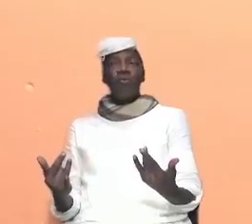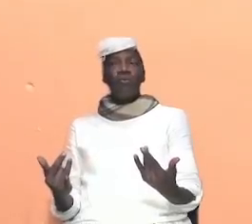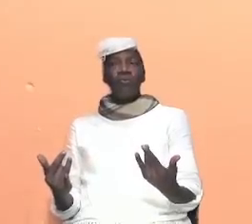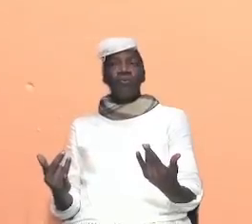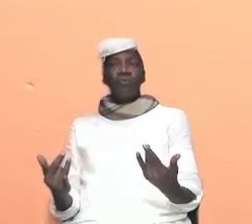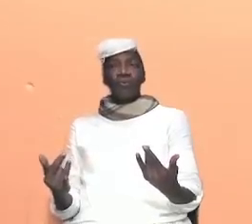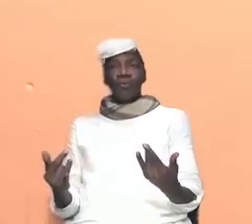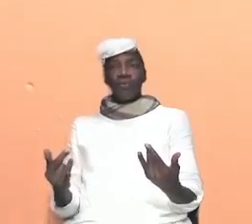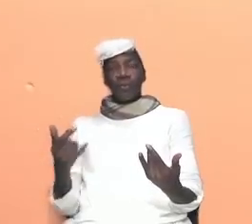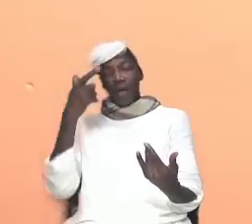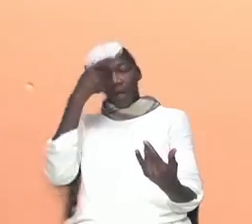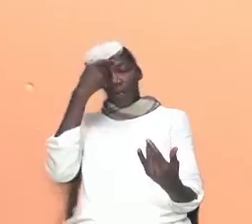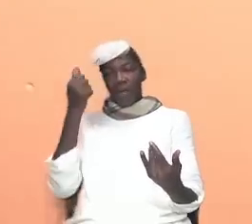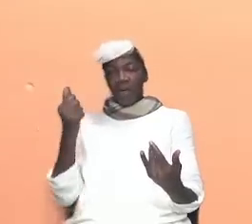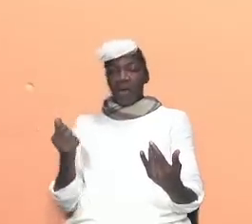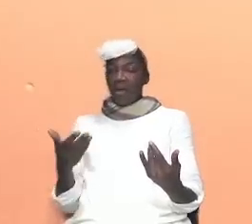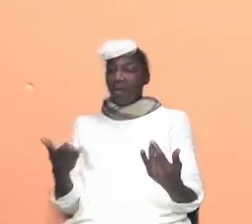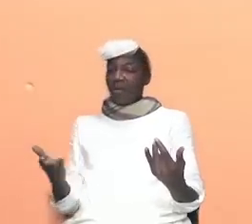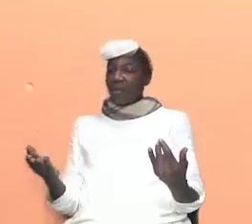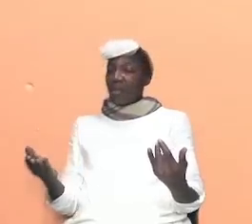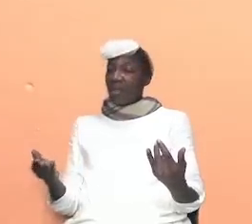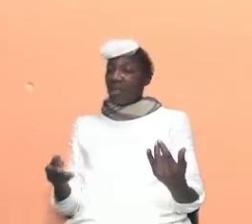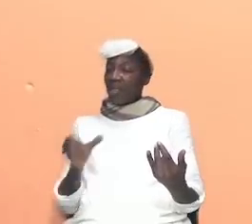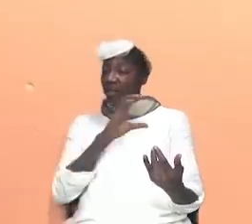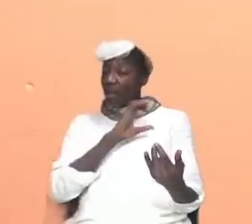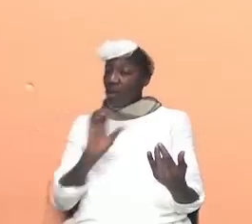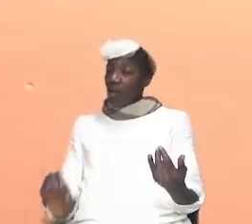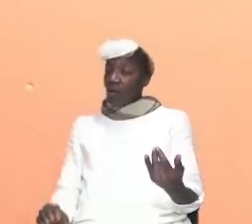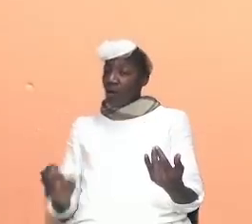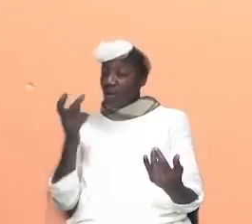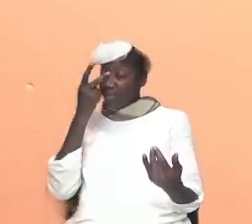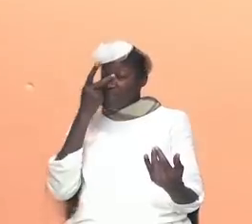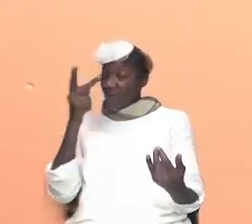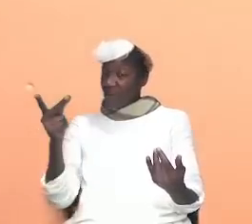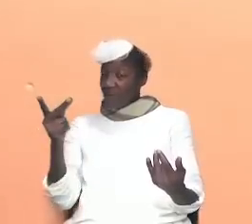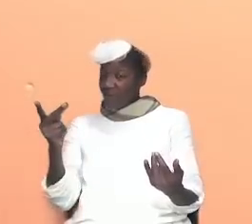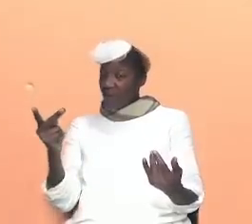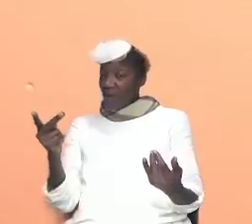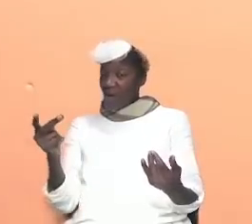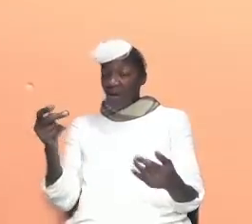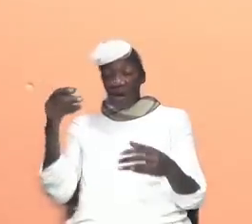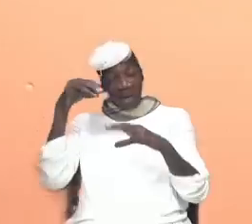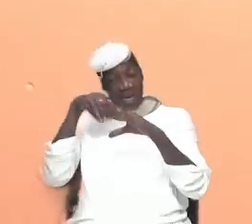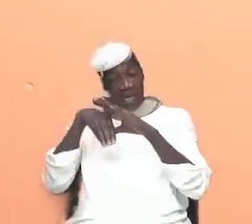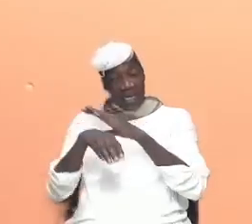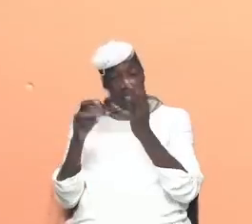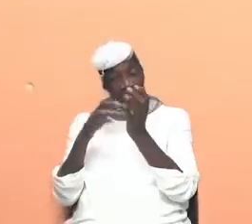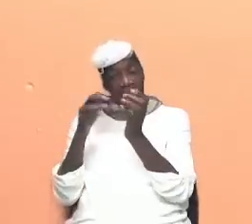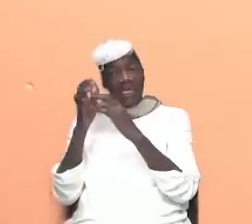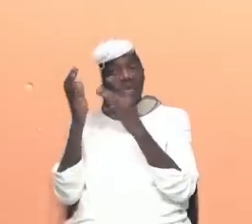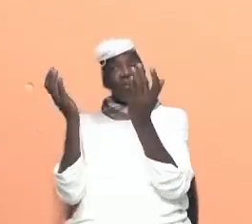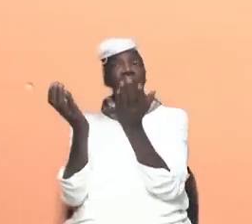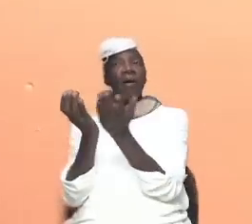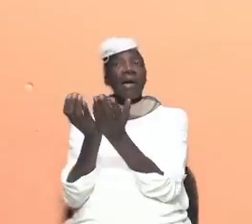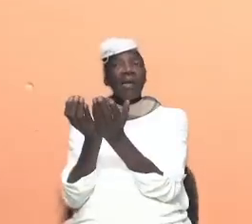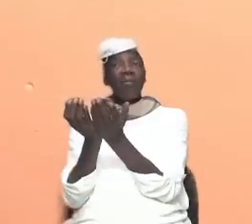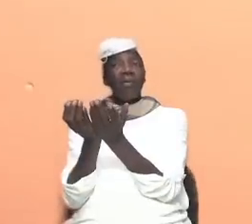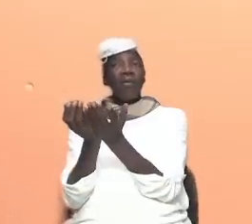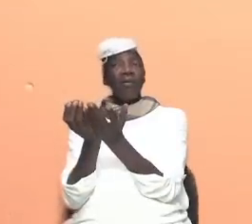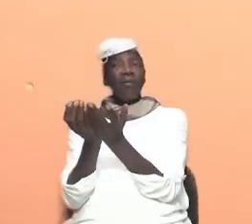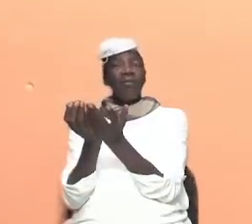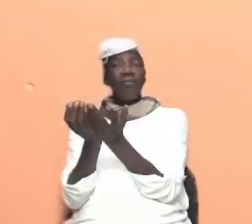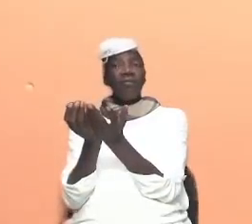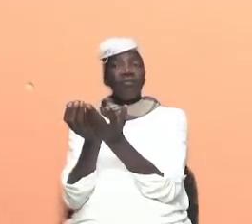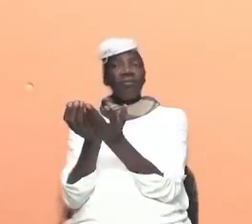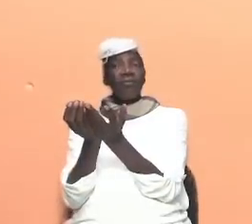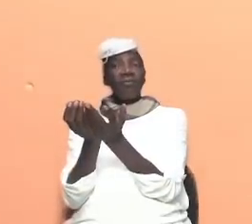the things that he is looking for are set out in scriptures. Makes no sense